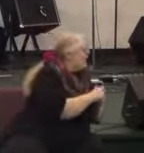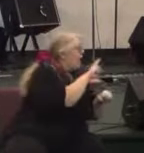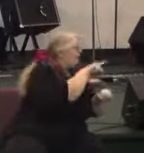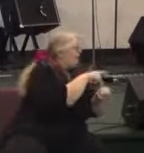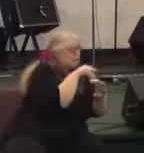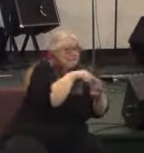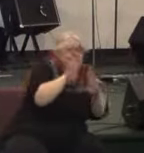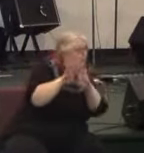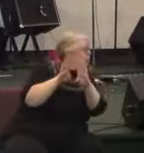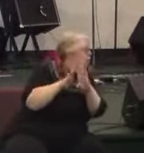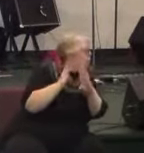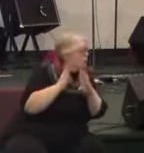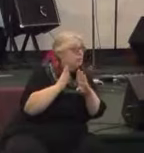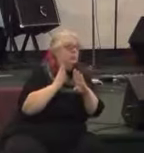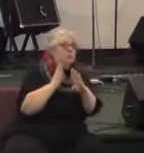the door."